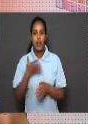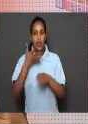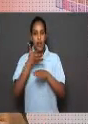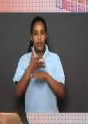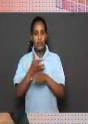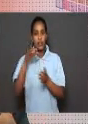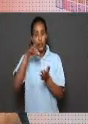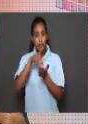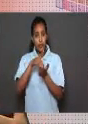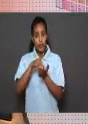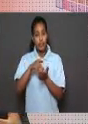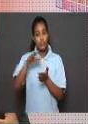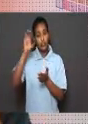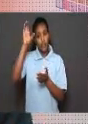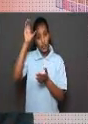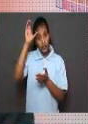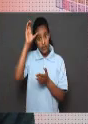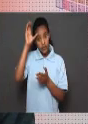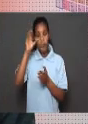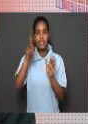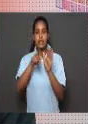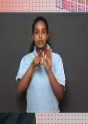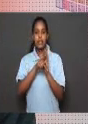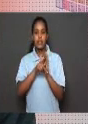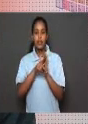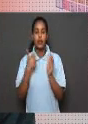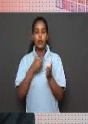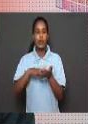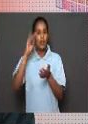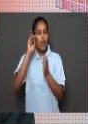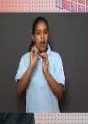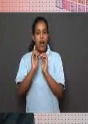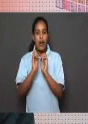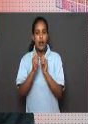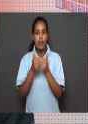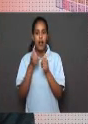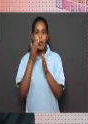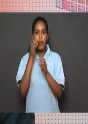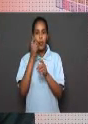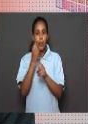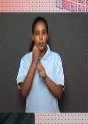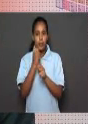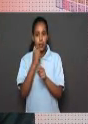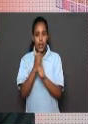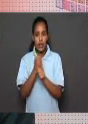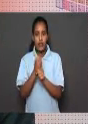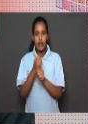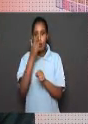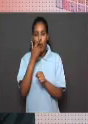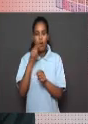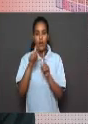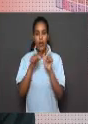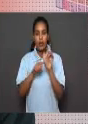After reviewing Le Chatelier's principle, we learned how it applies to the common